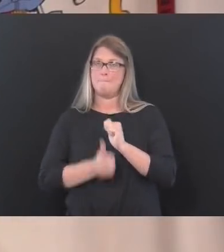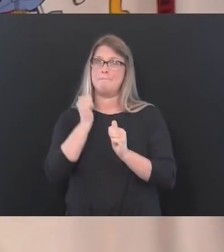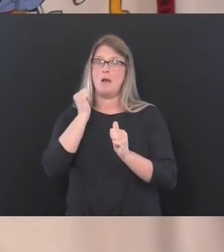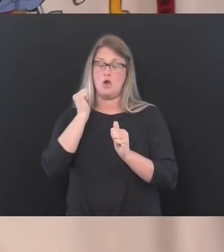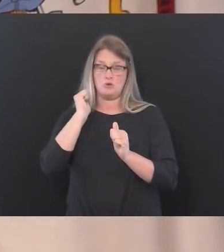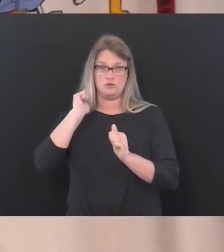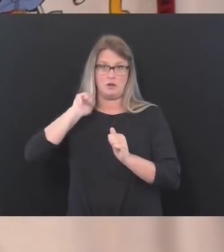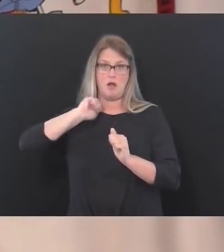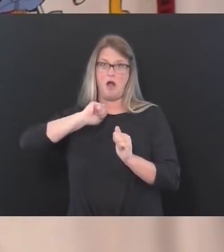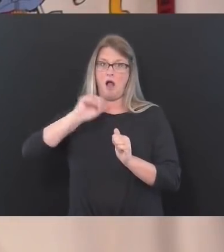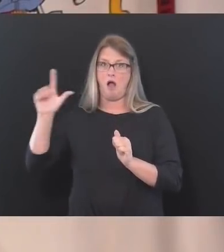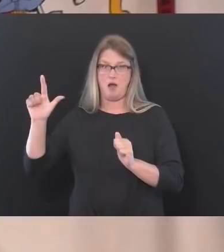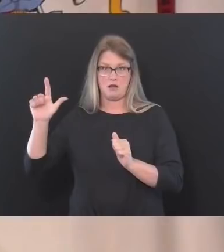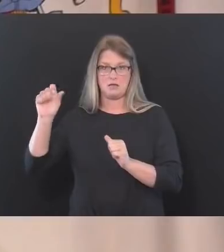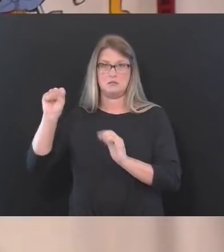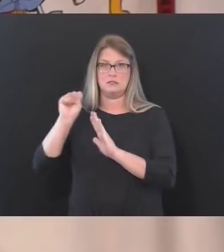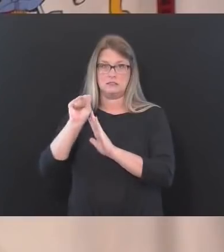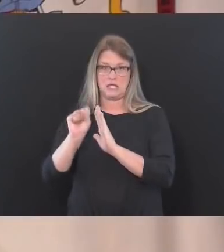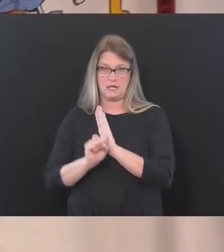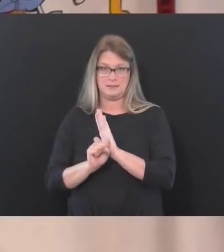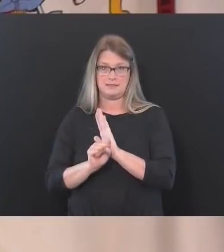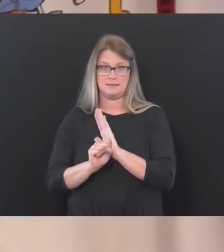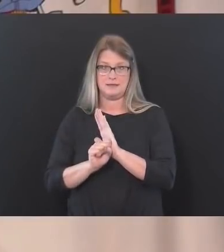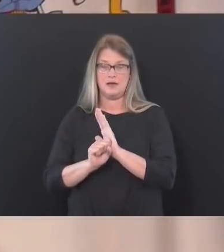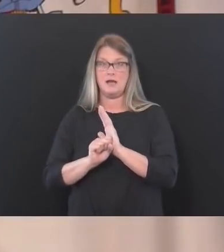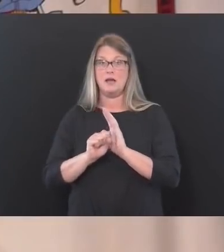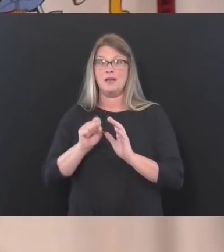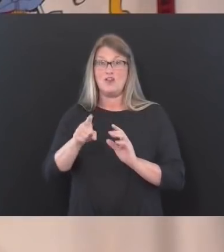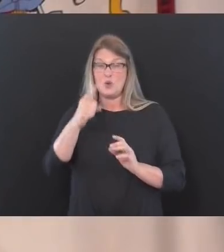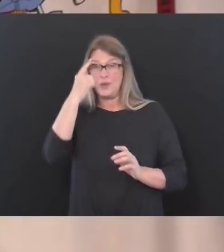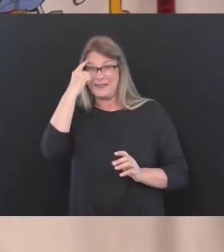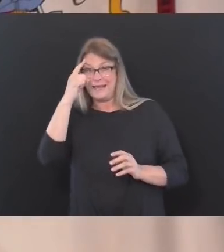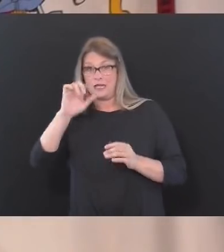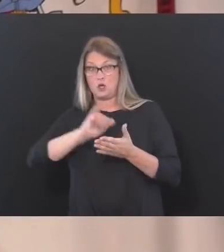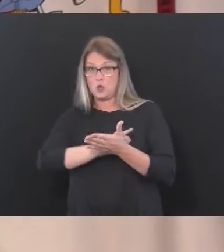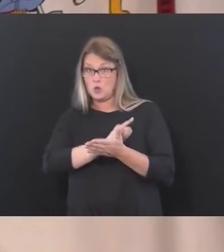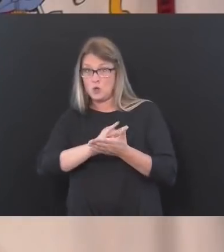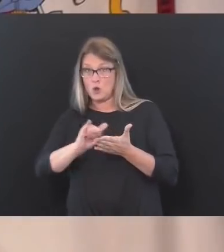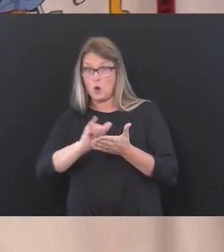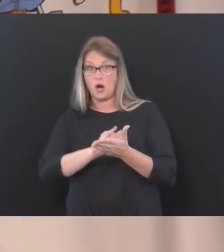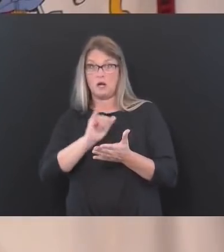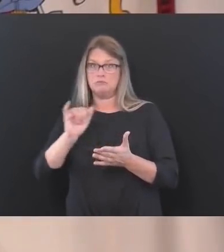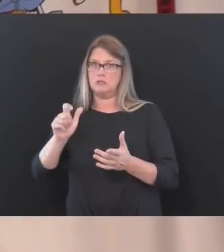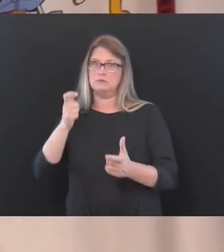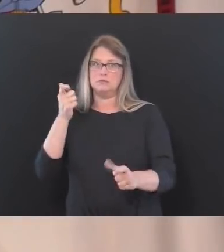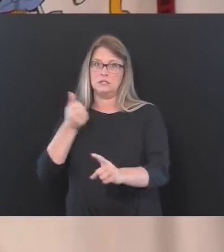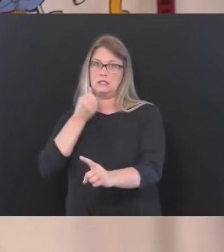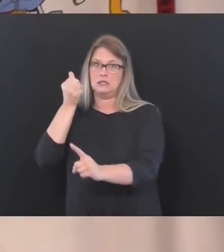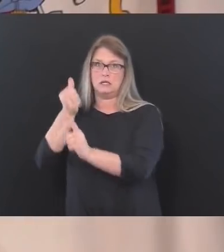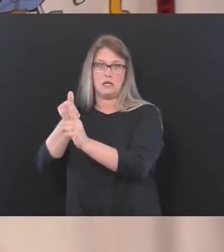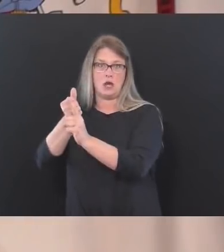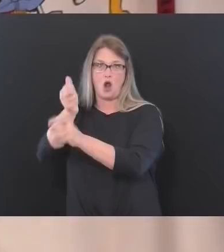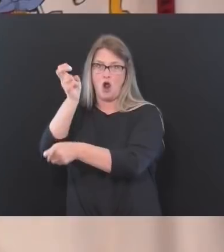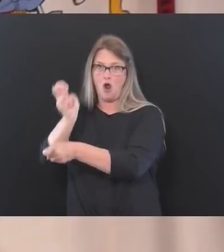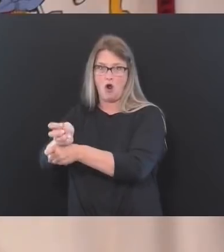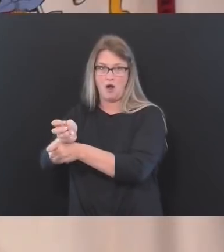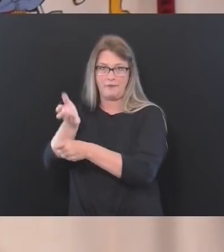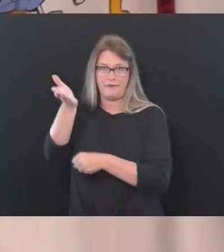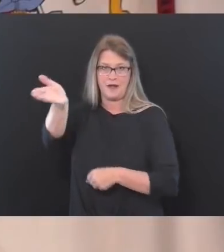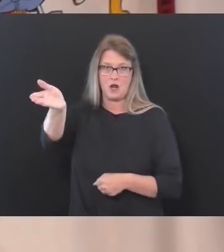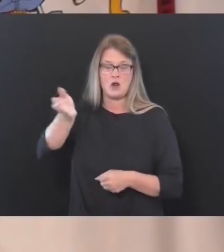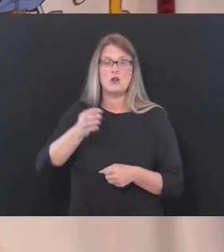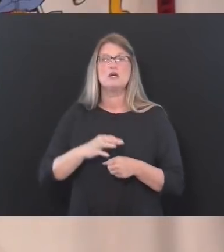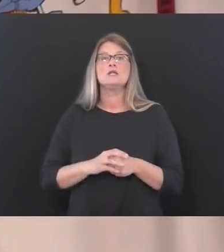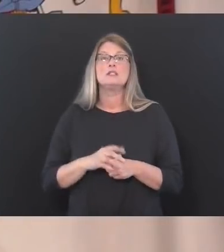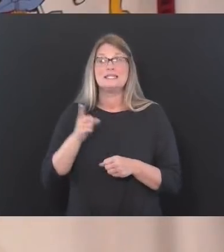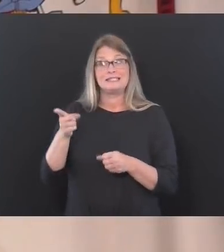all the rest of the states. And if you think about New York, which is the epicenter of everything right now,